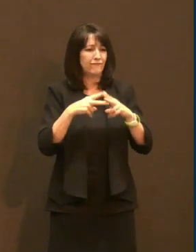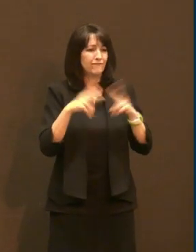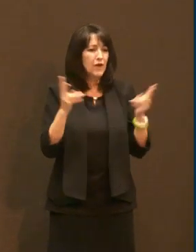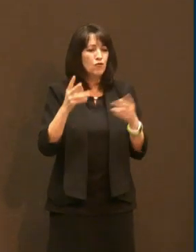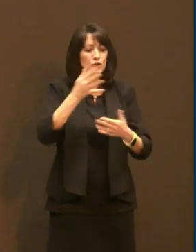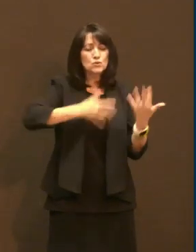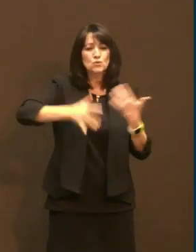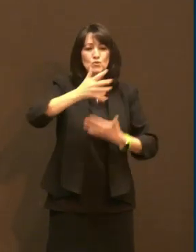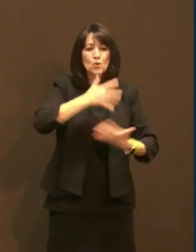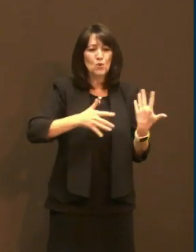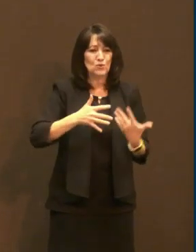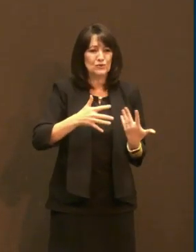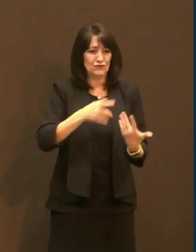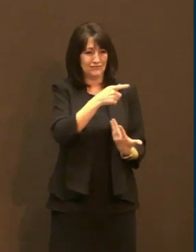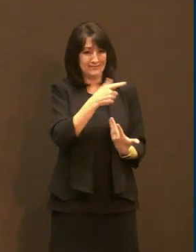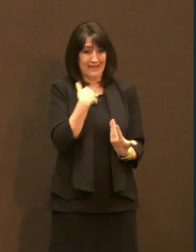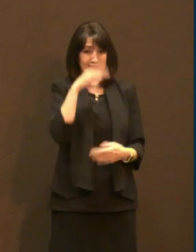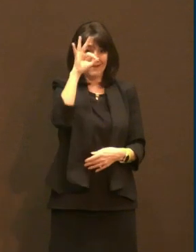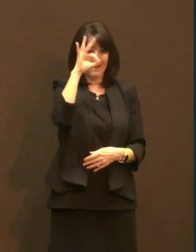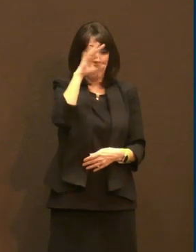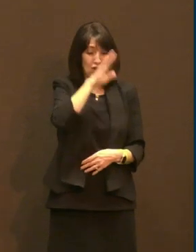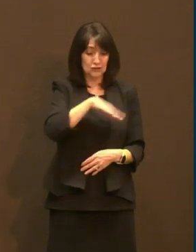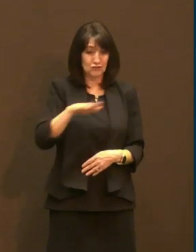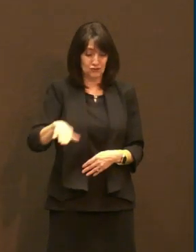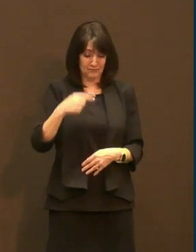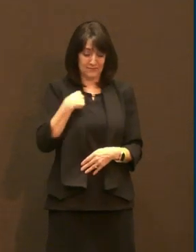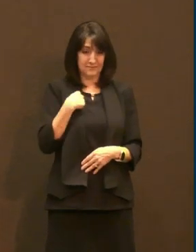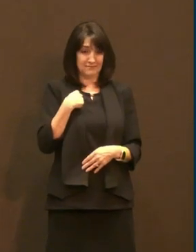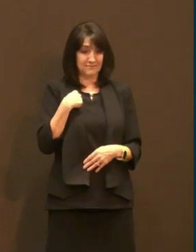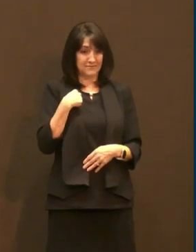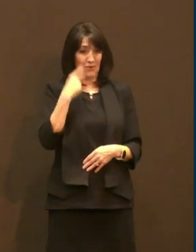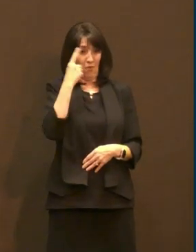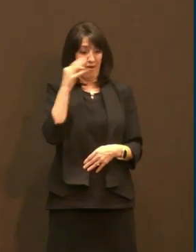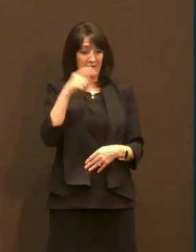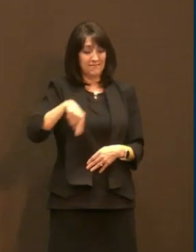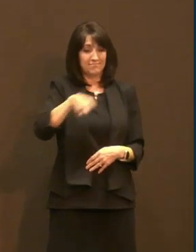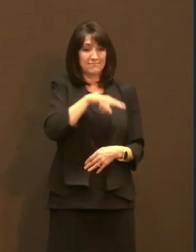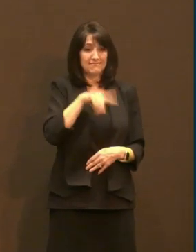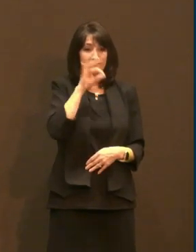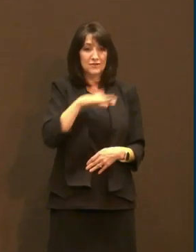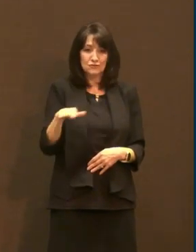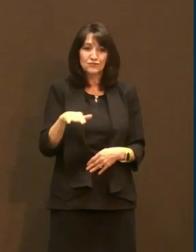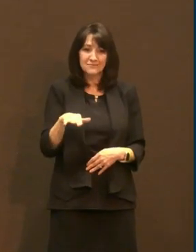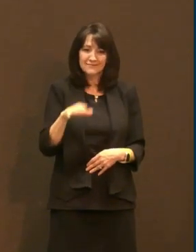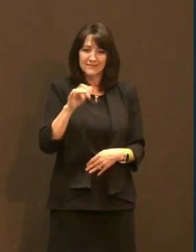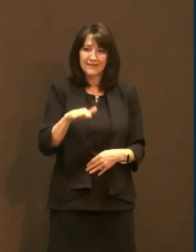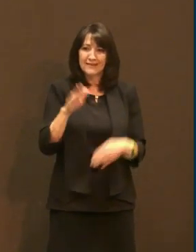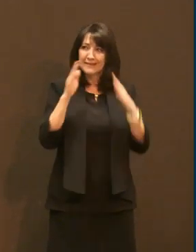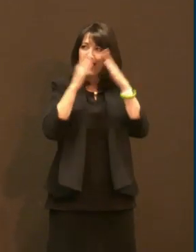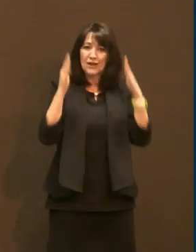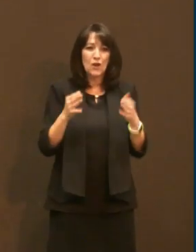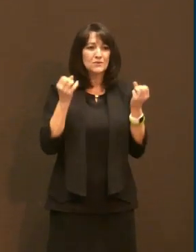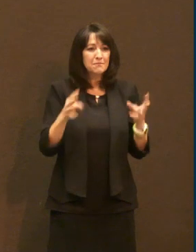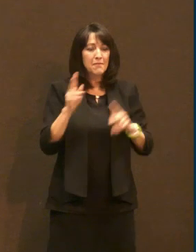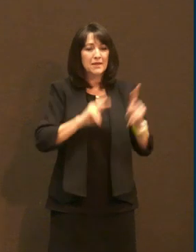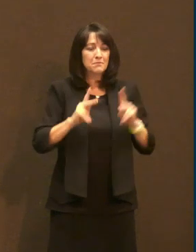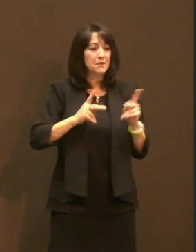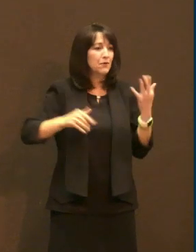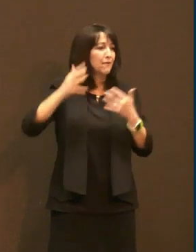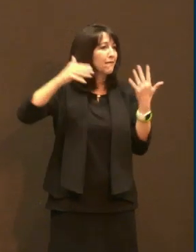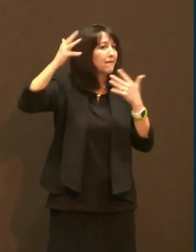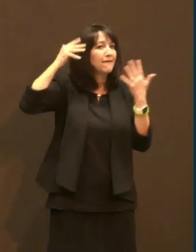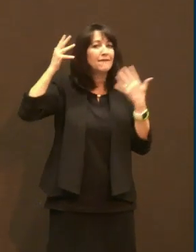9 children, lived in a big, small house with lots of people. I tell people all the time, I